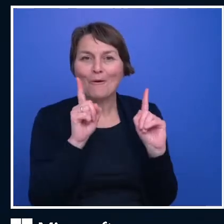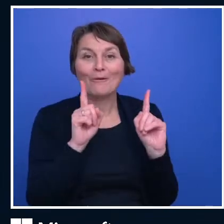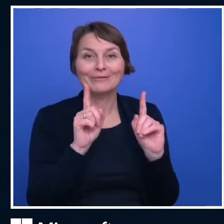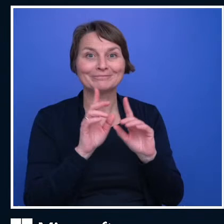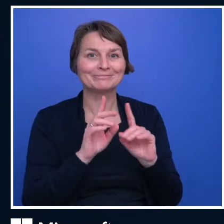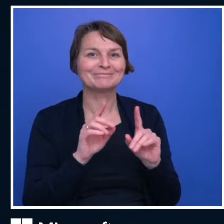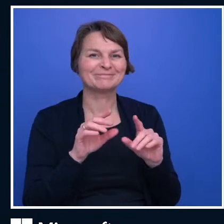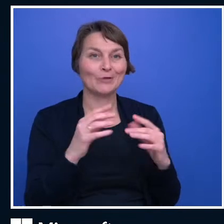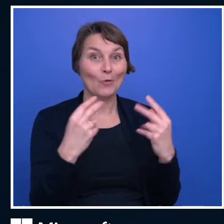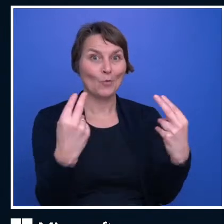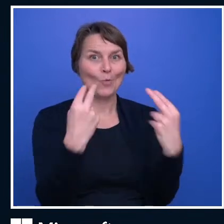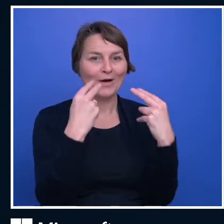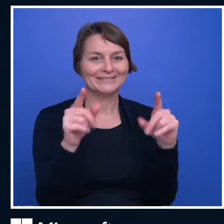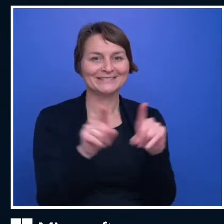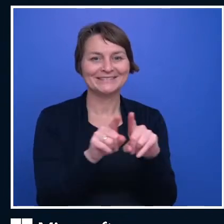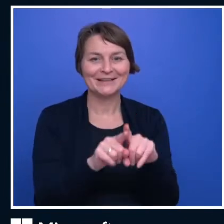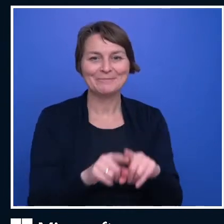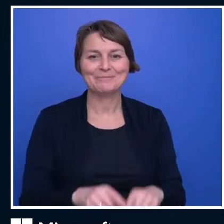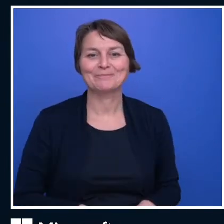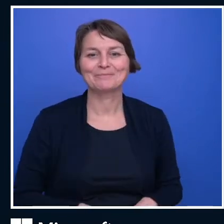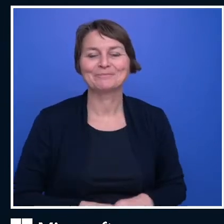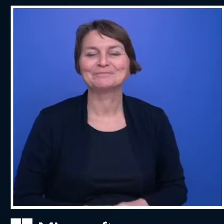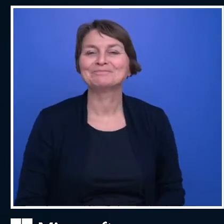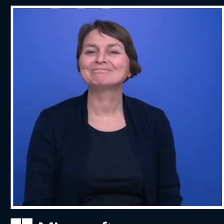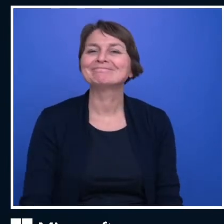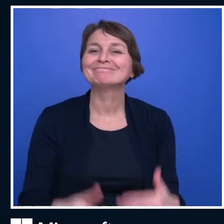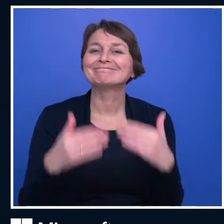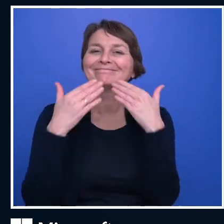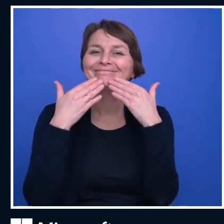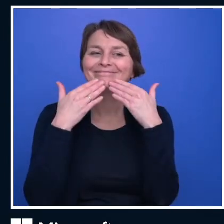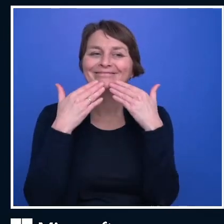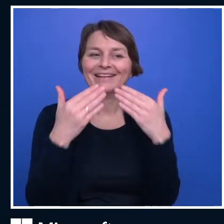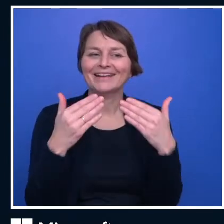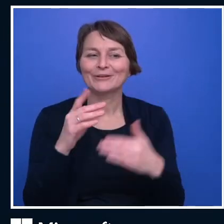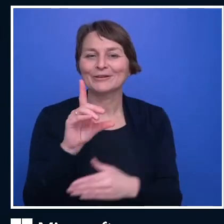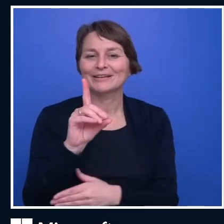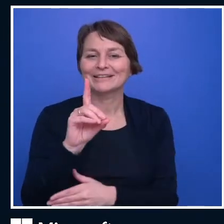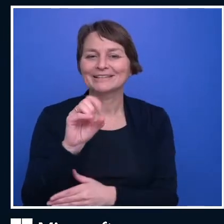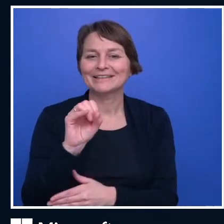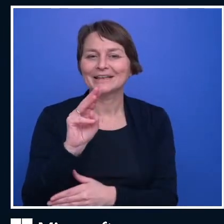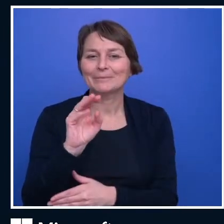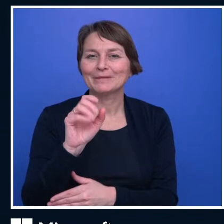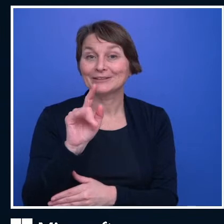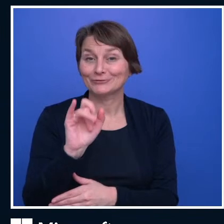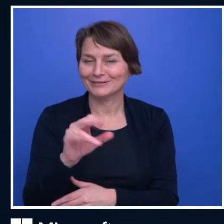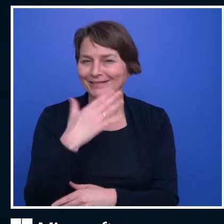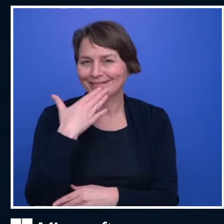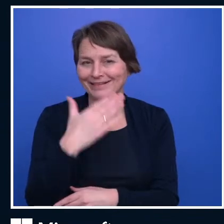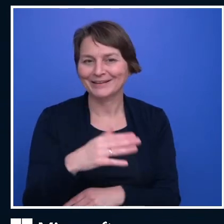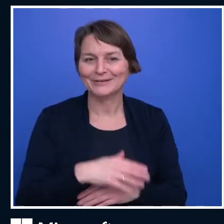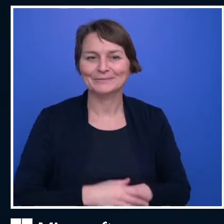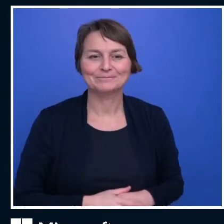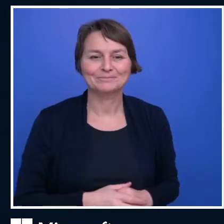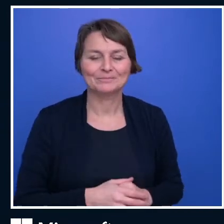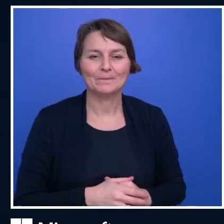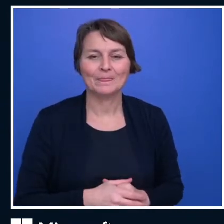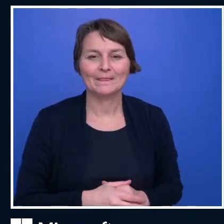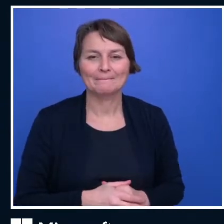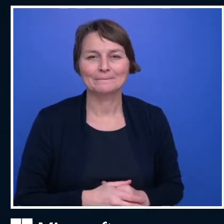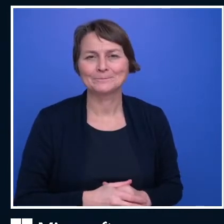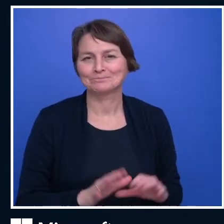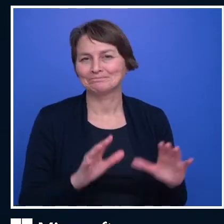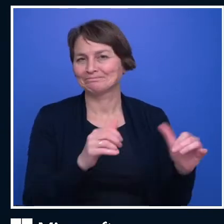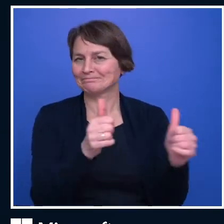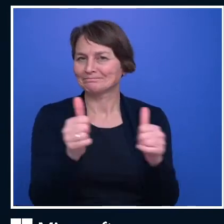Thank you. Thank you. It was great being here. Thank you. Thank you, Shana. That was really a cool panel. So